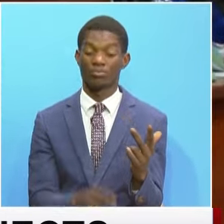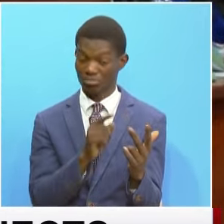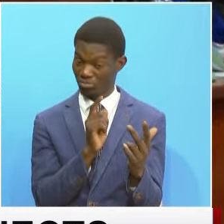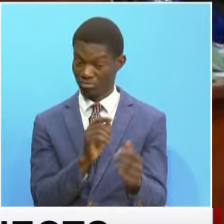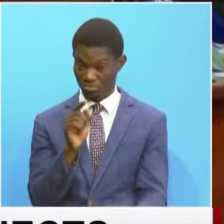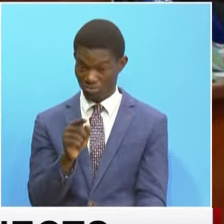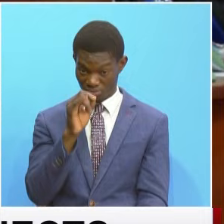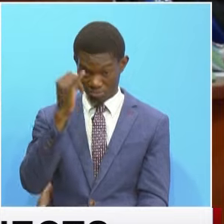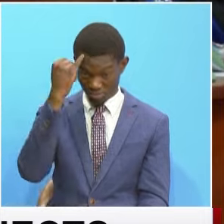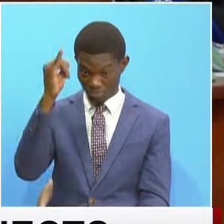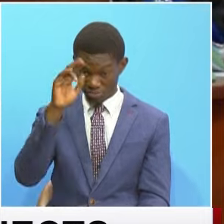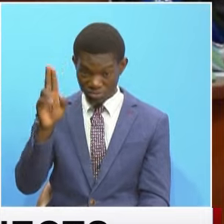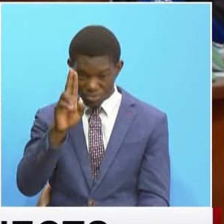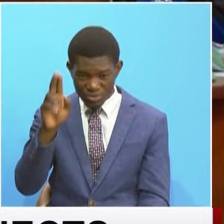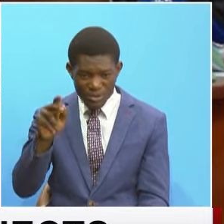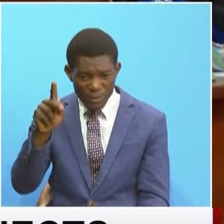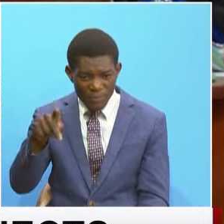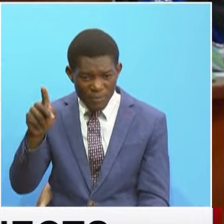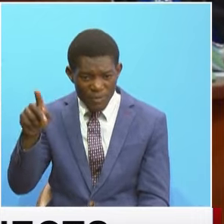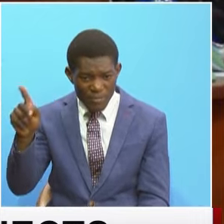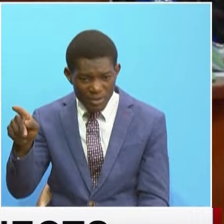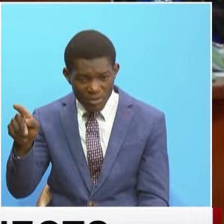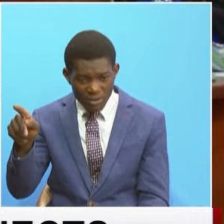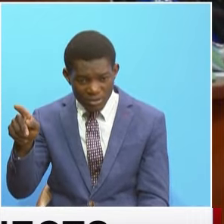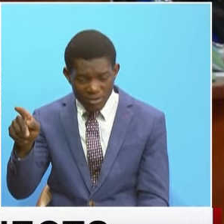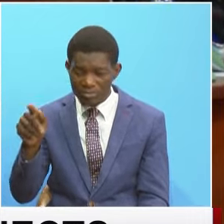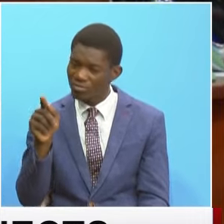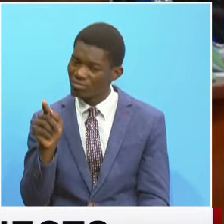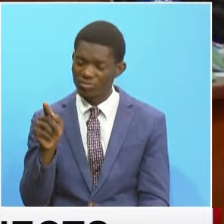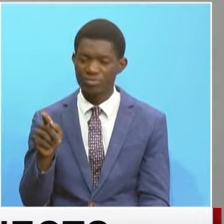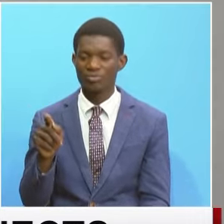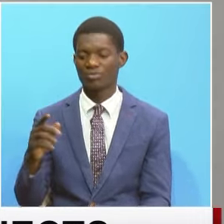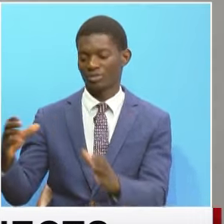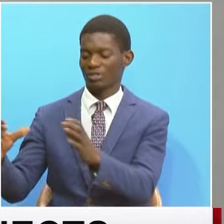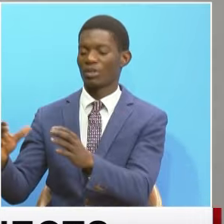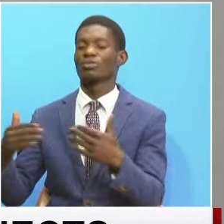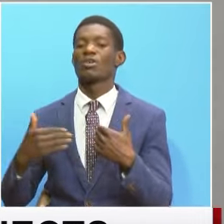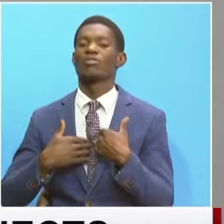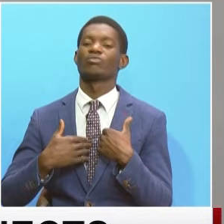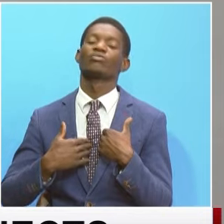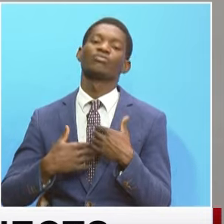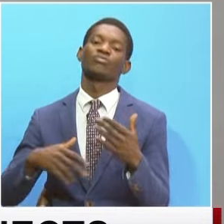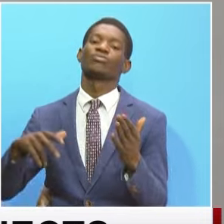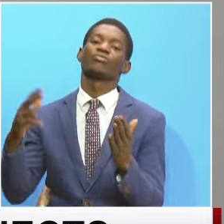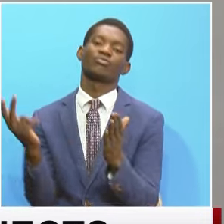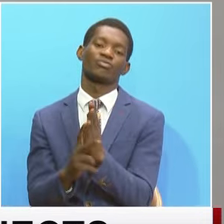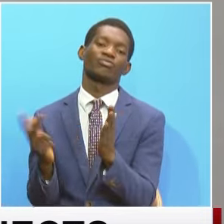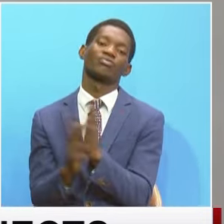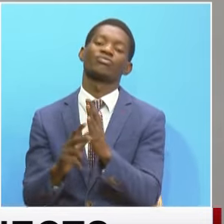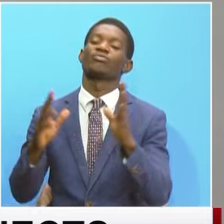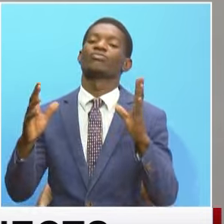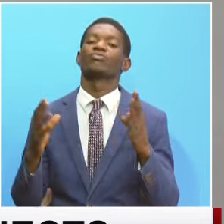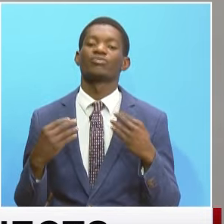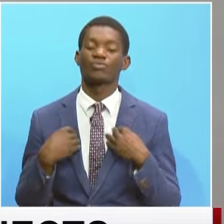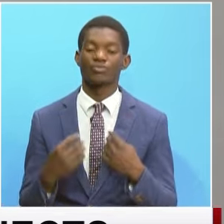the PPP model has been consensually approved by the council. The vision of this council